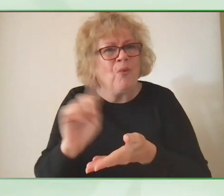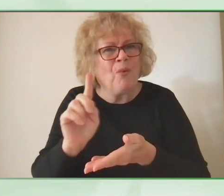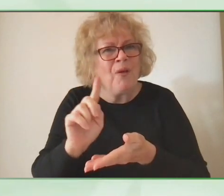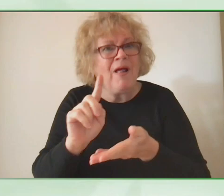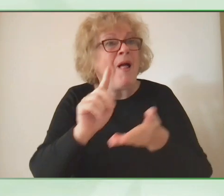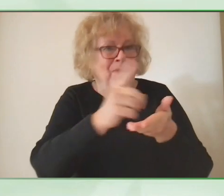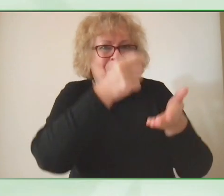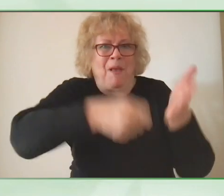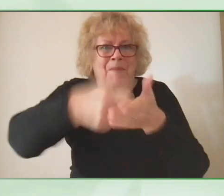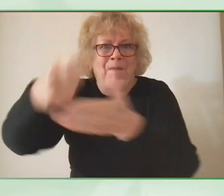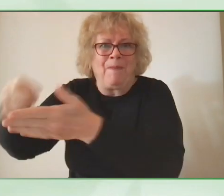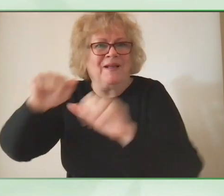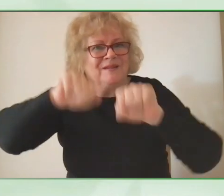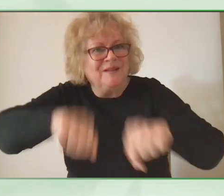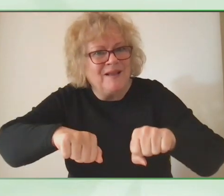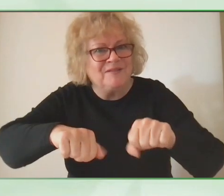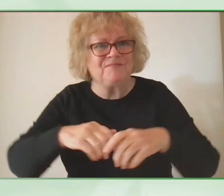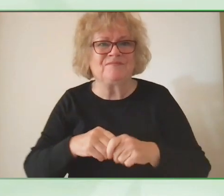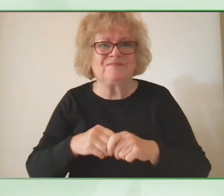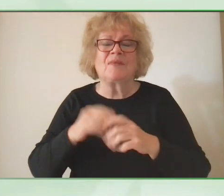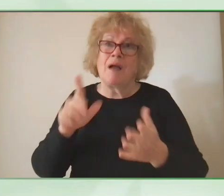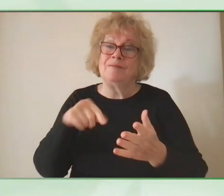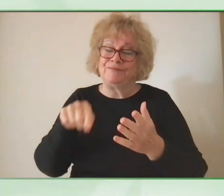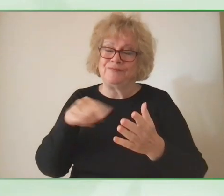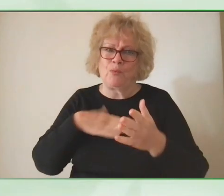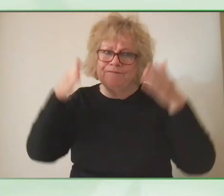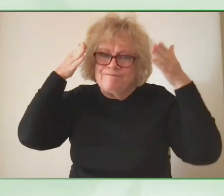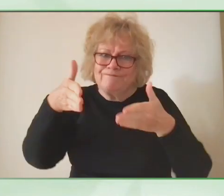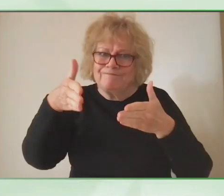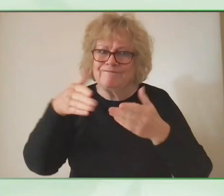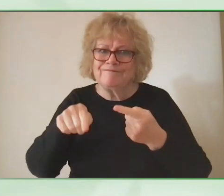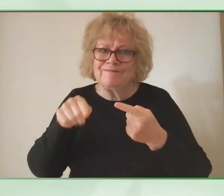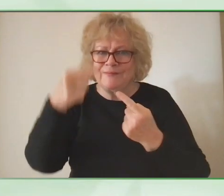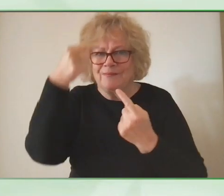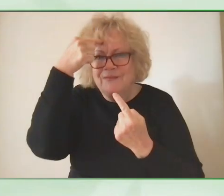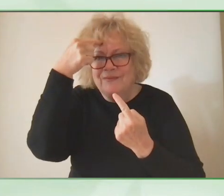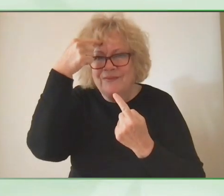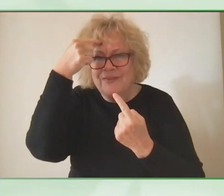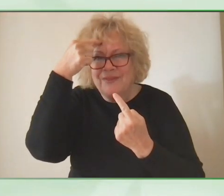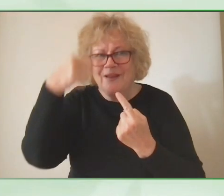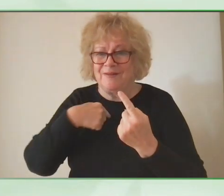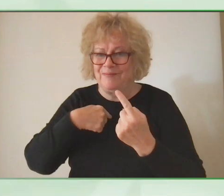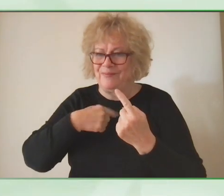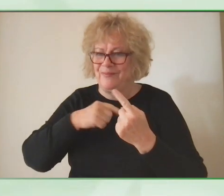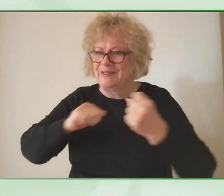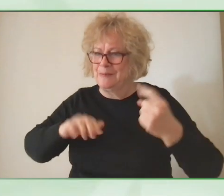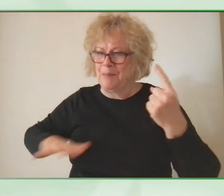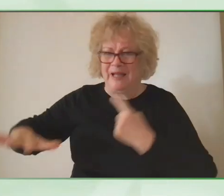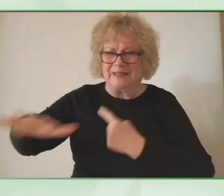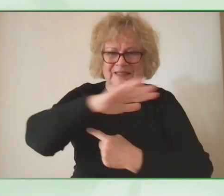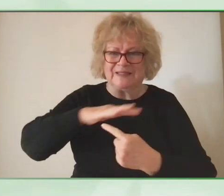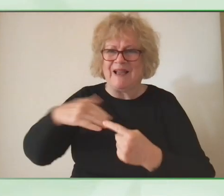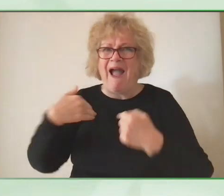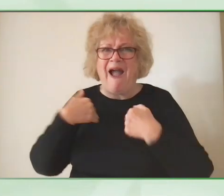and you protect the IP, the intellectual property, you're immediately pushed to raise the price of the product. And because